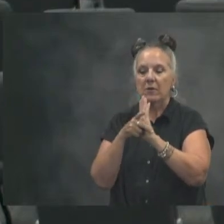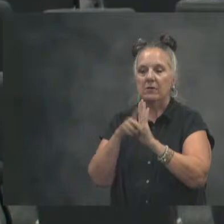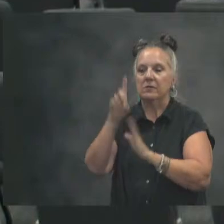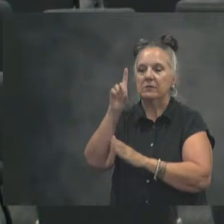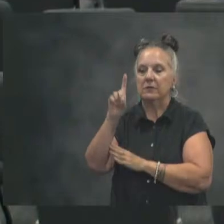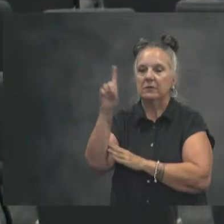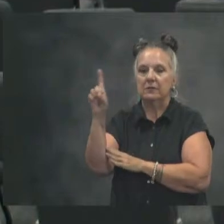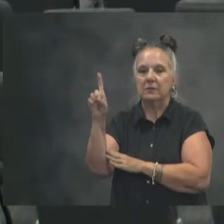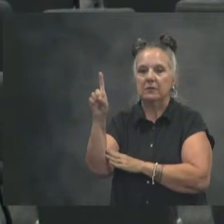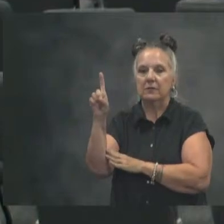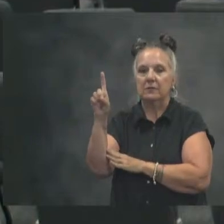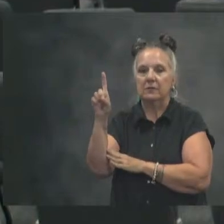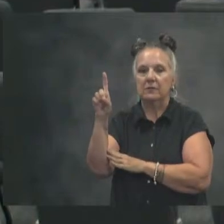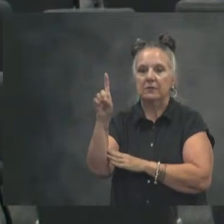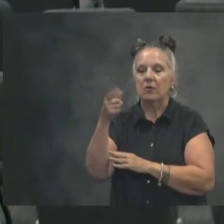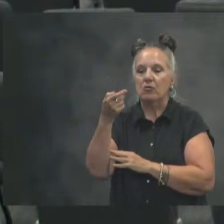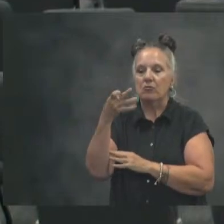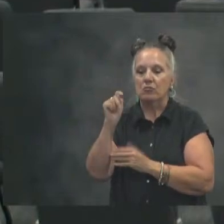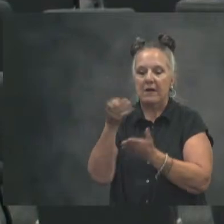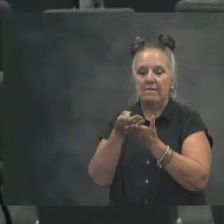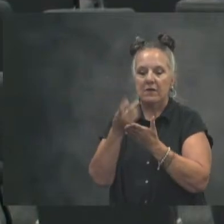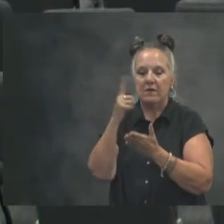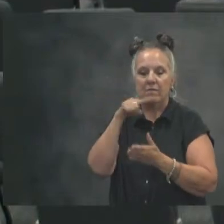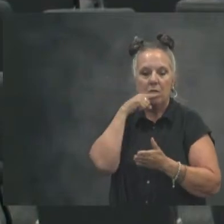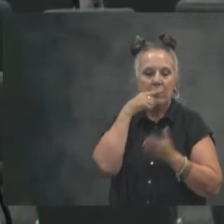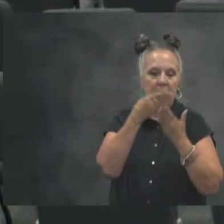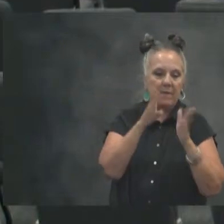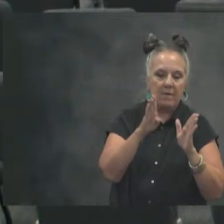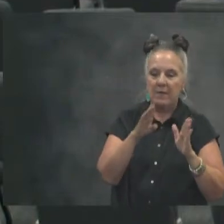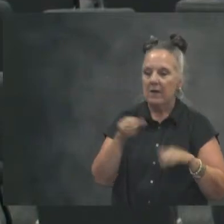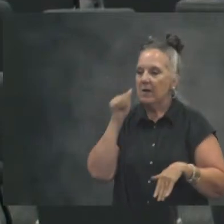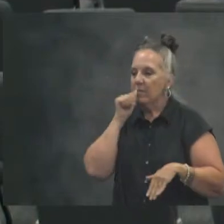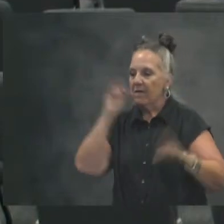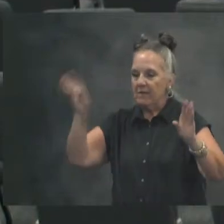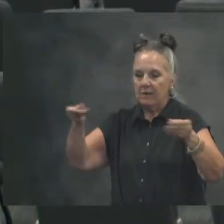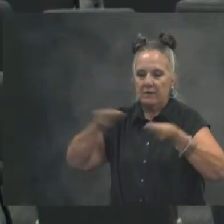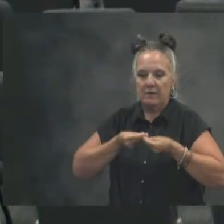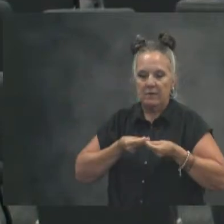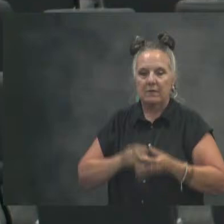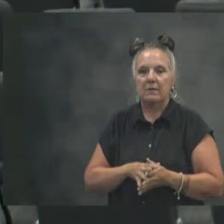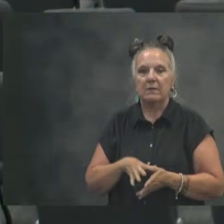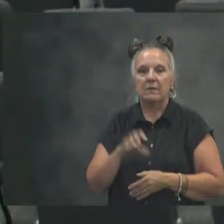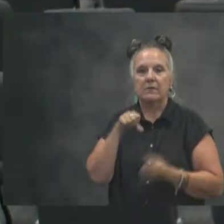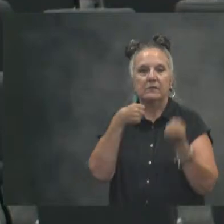DD entitled Grant Funding from Public and Private Sources. All those in favor?